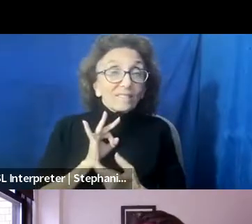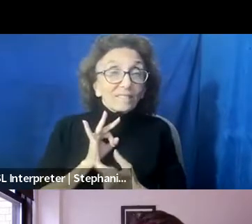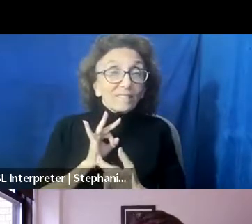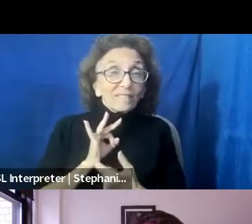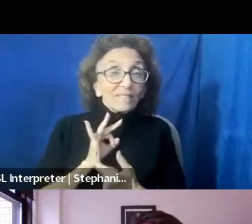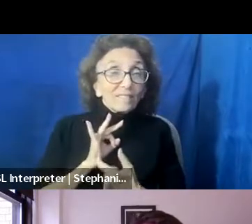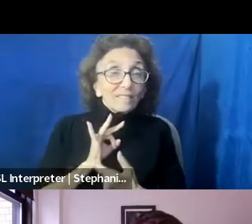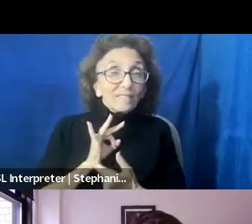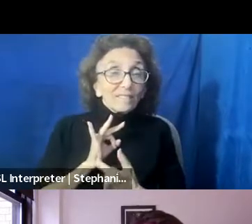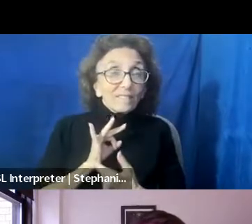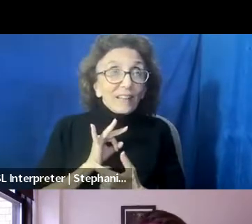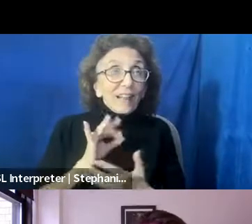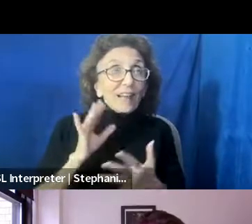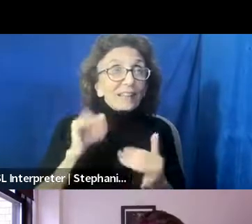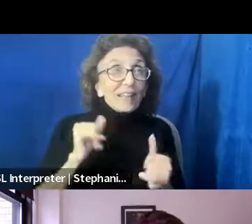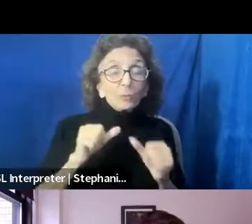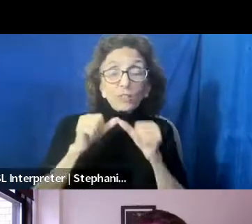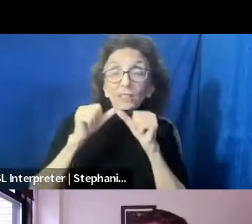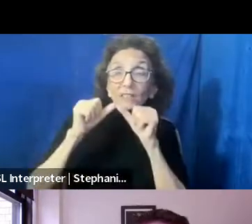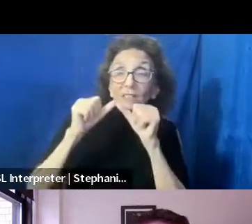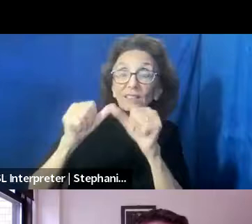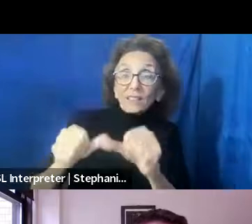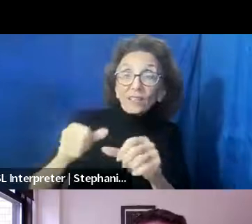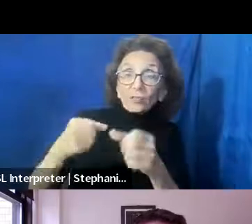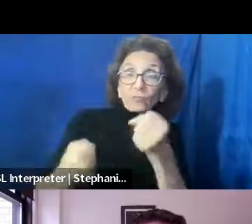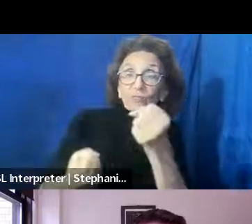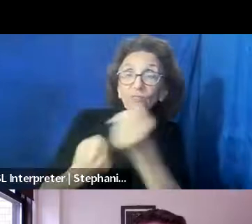to sustainability, because